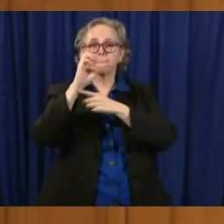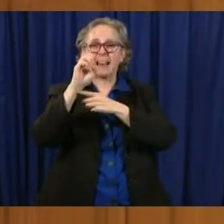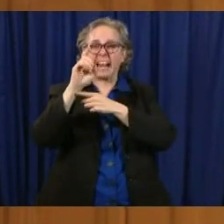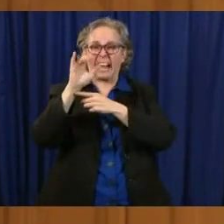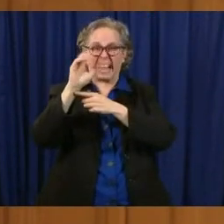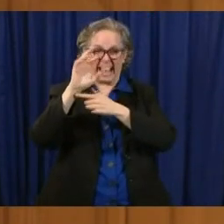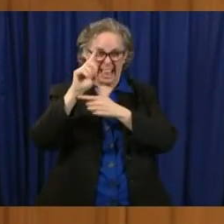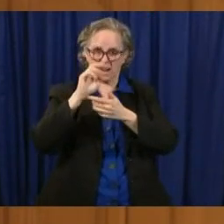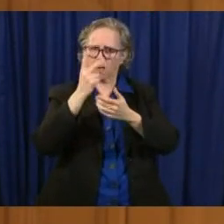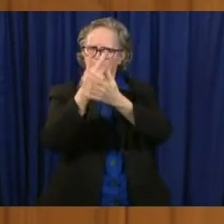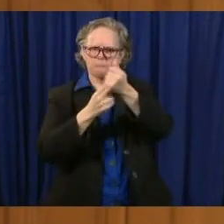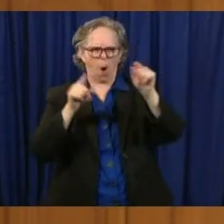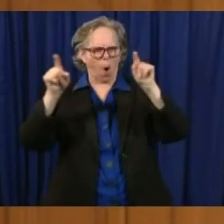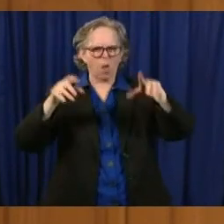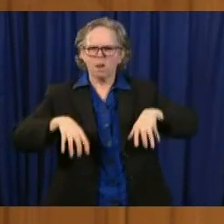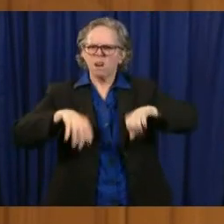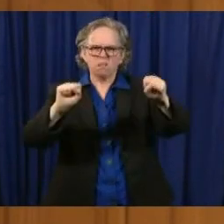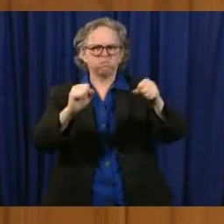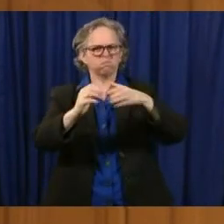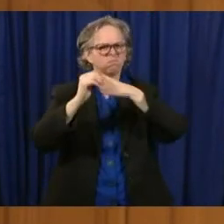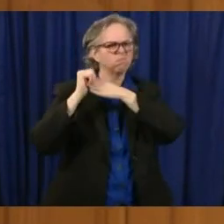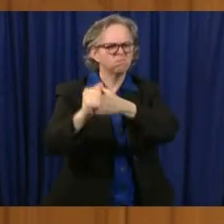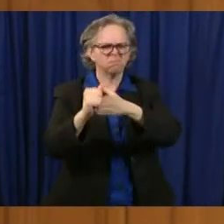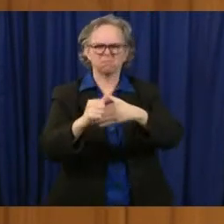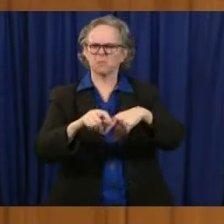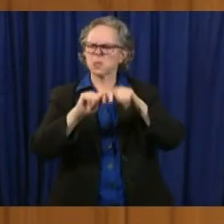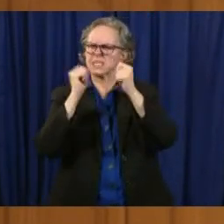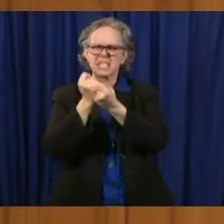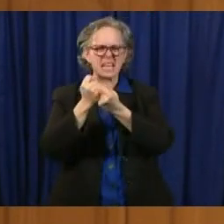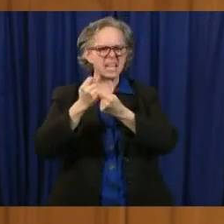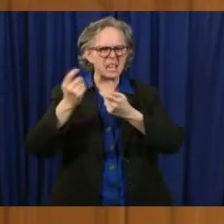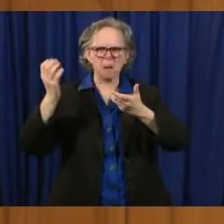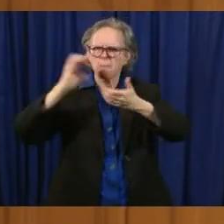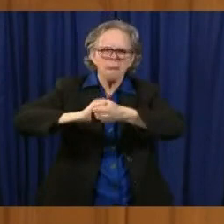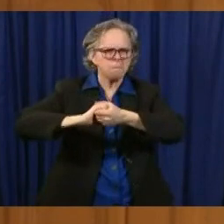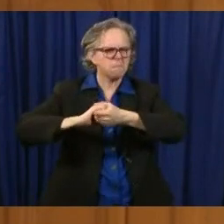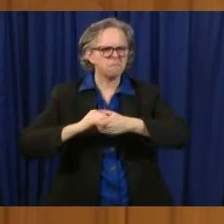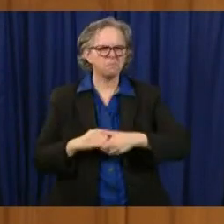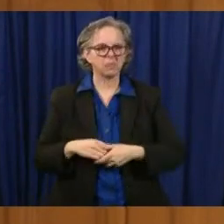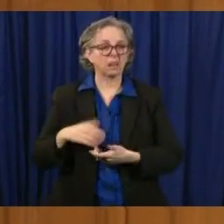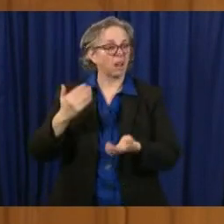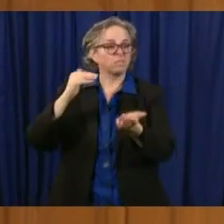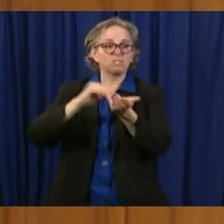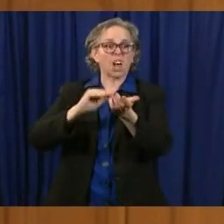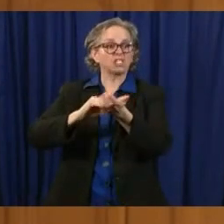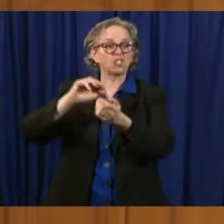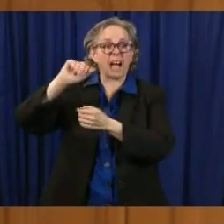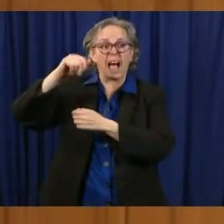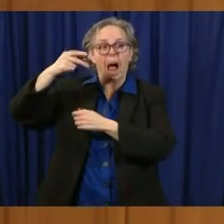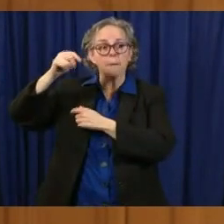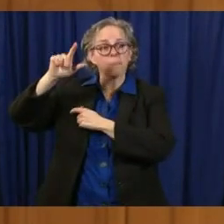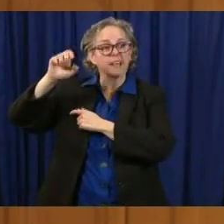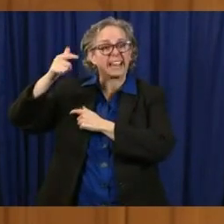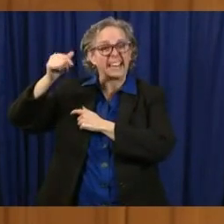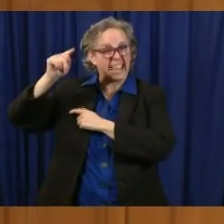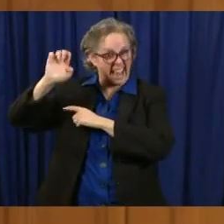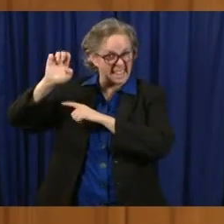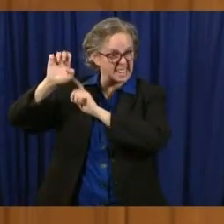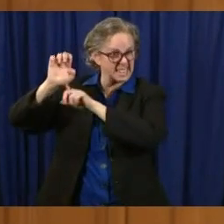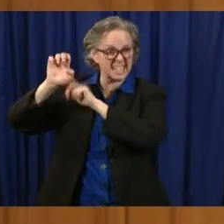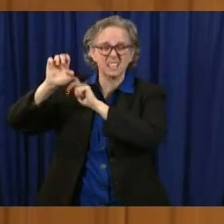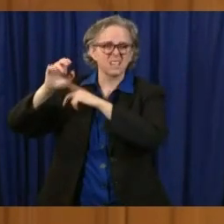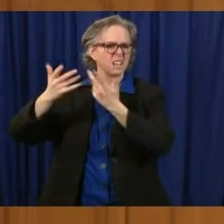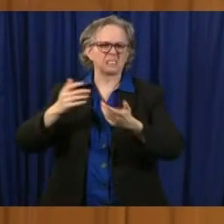our medical directors, Dr. Mary Applegate, Dr. Mark Hurst, and alongside our Bureau